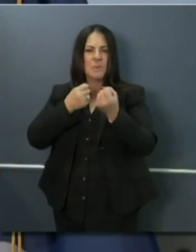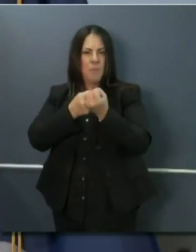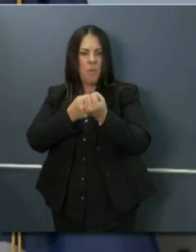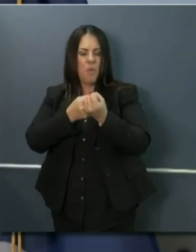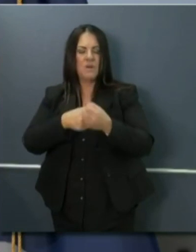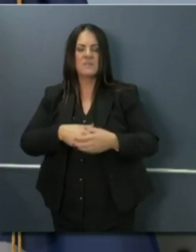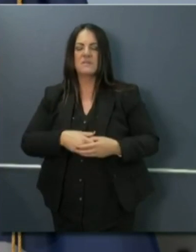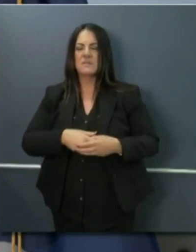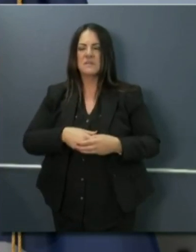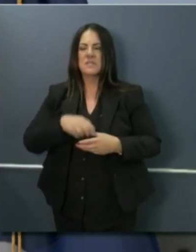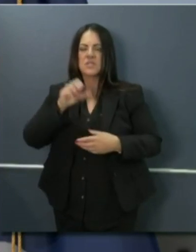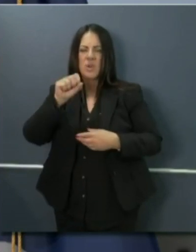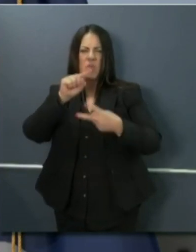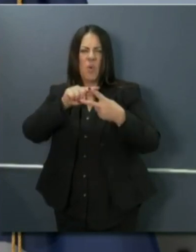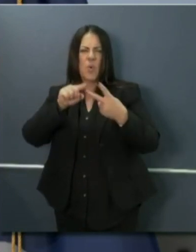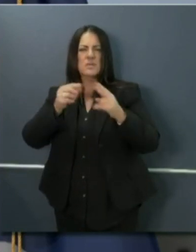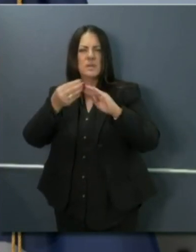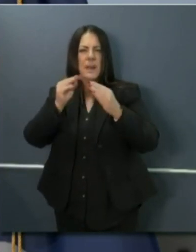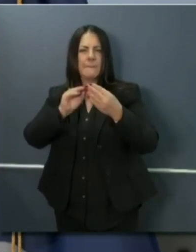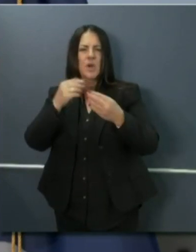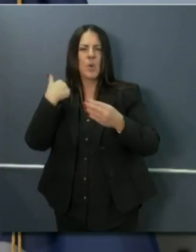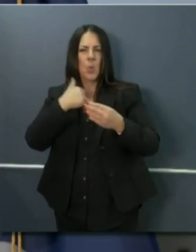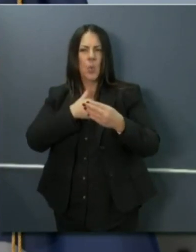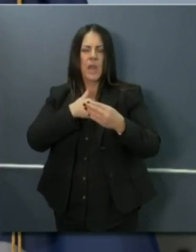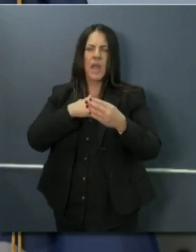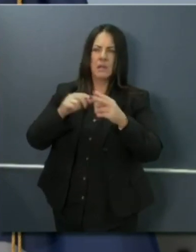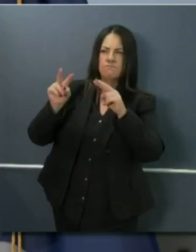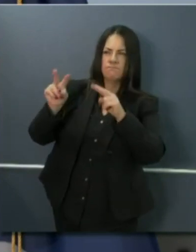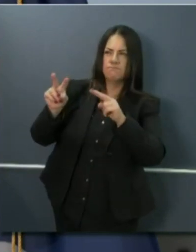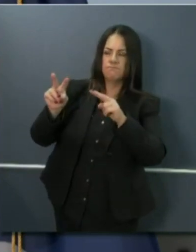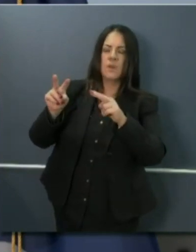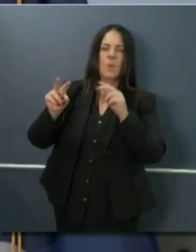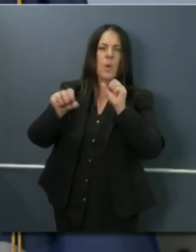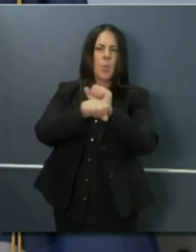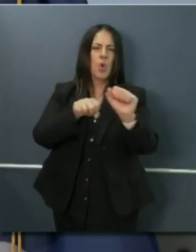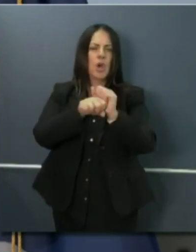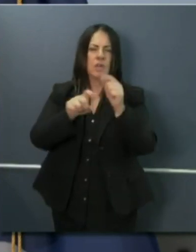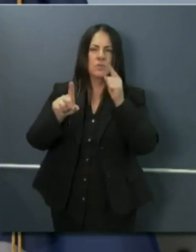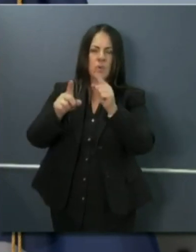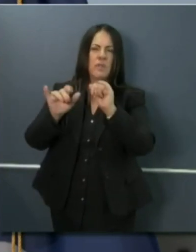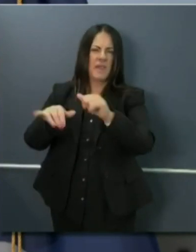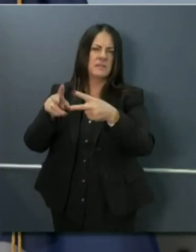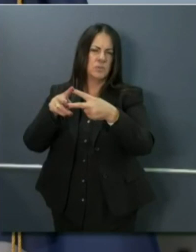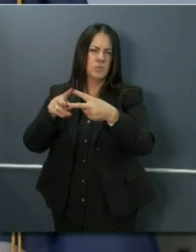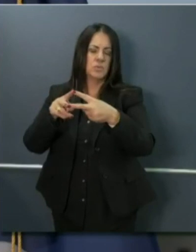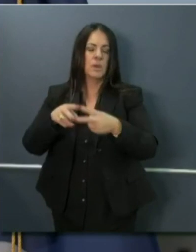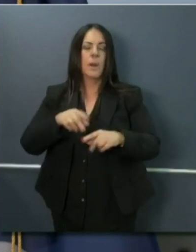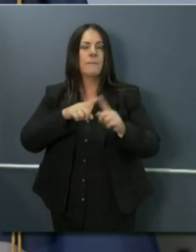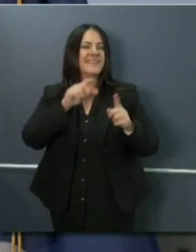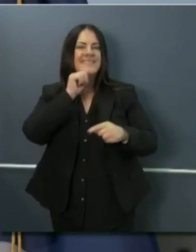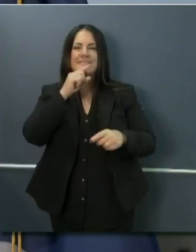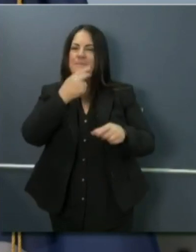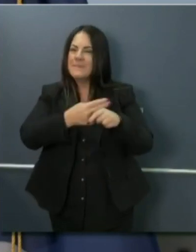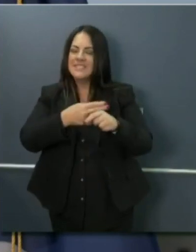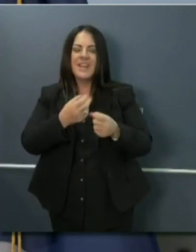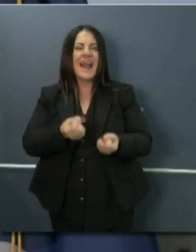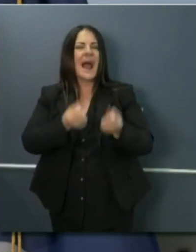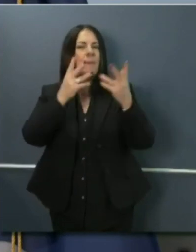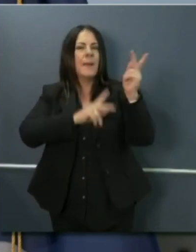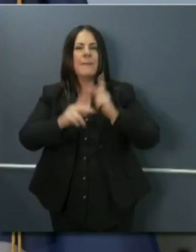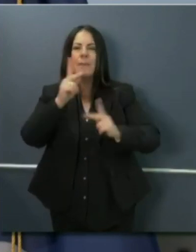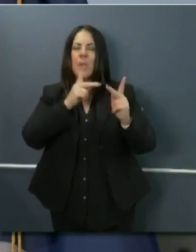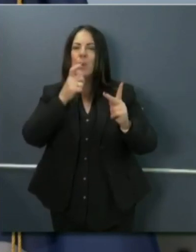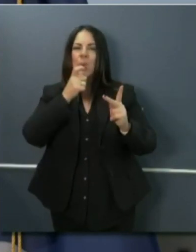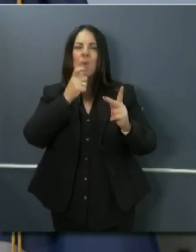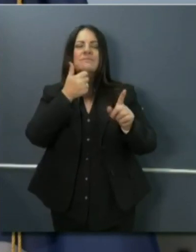are the numbers we are certainly working towards. It does not mention the total number of people who are infected or who